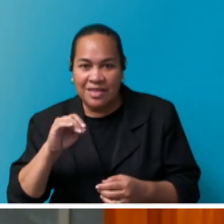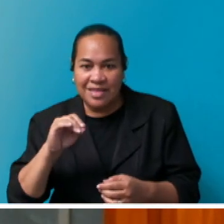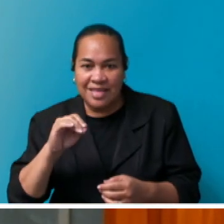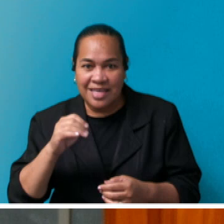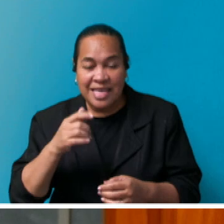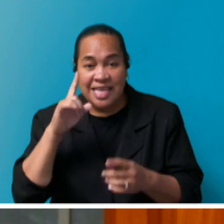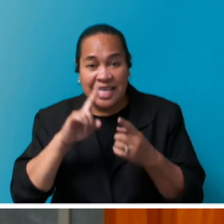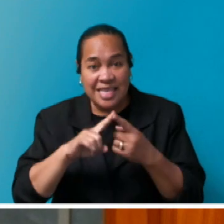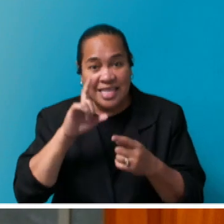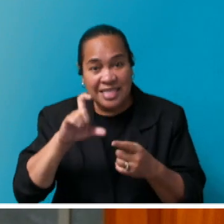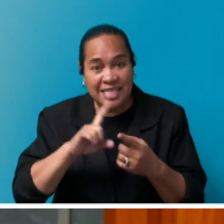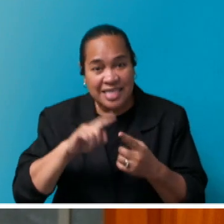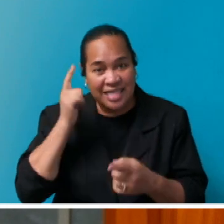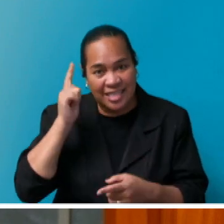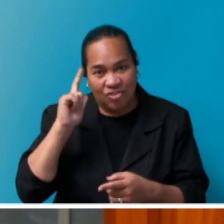ECE teachers